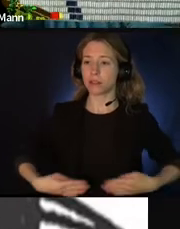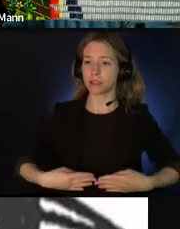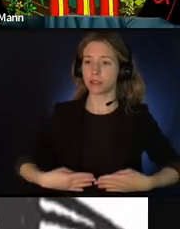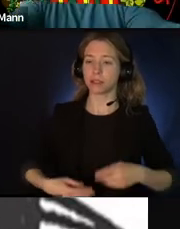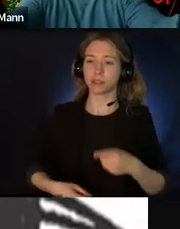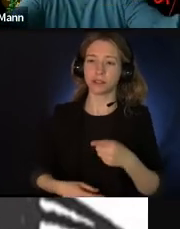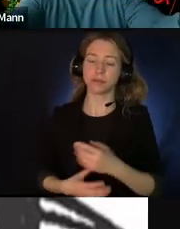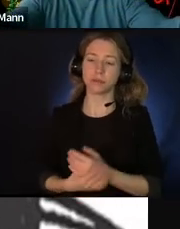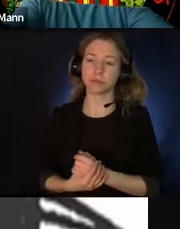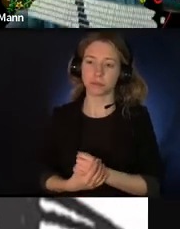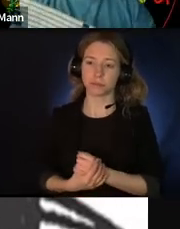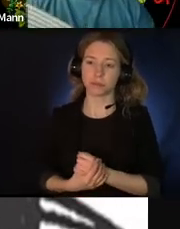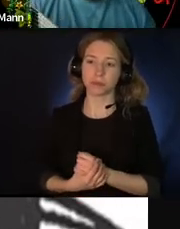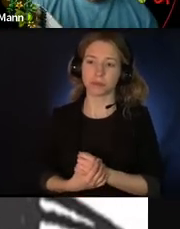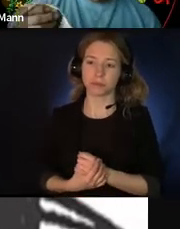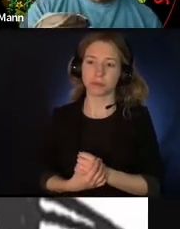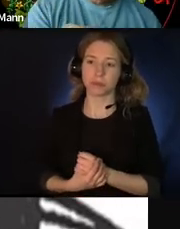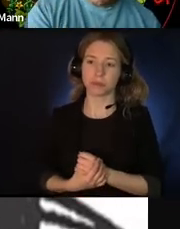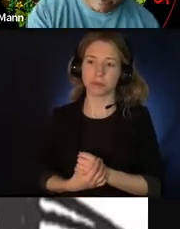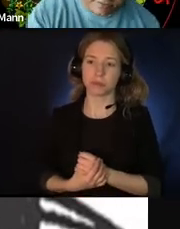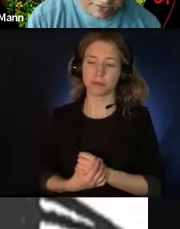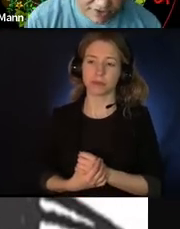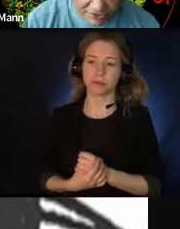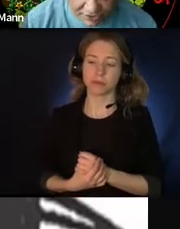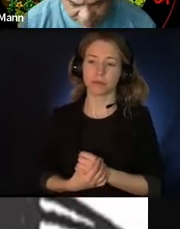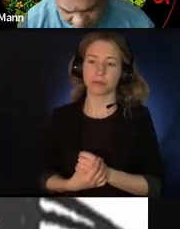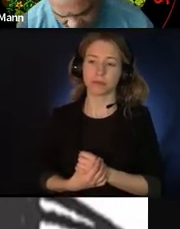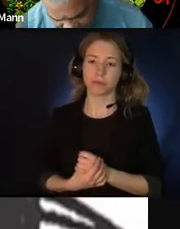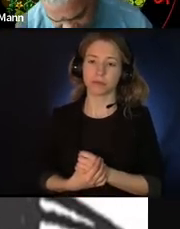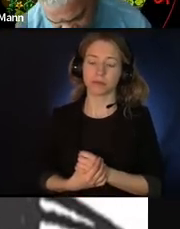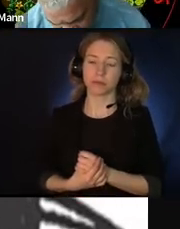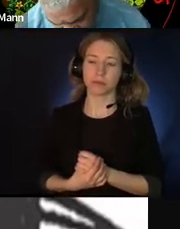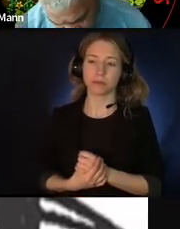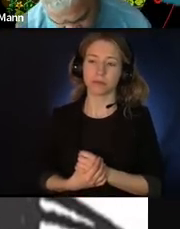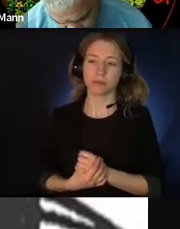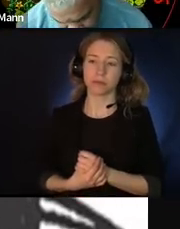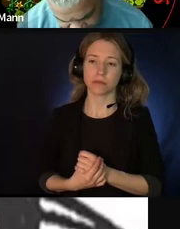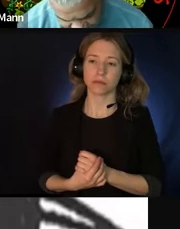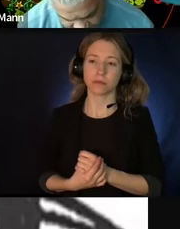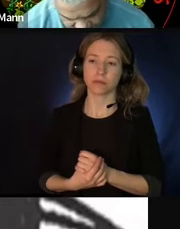which is that belt as well. It is held in possession by